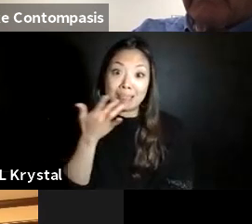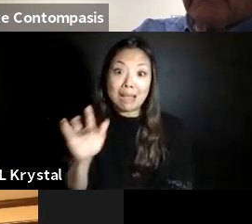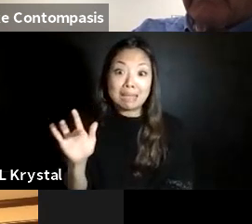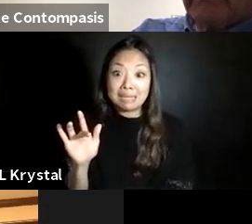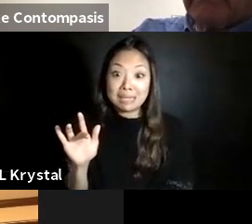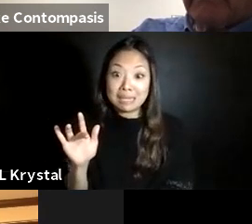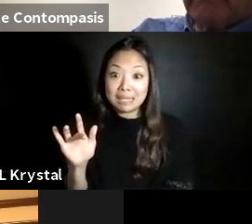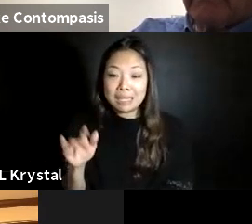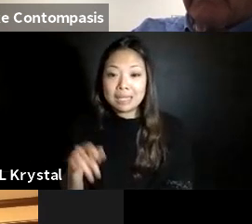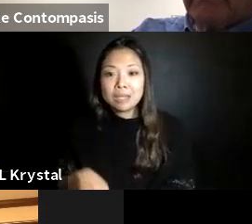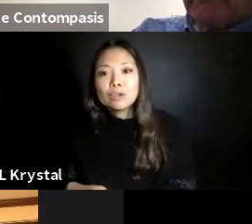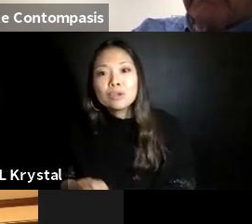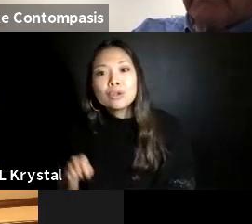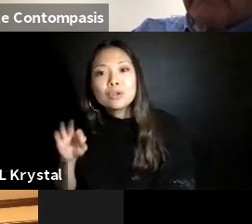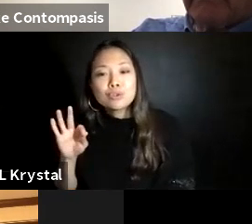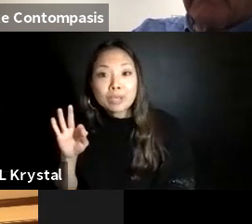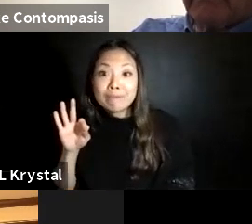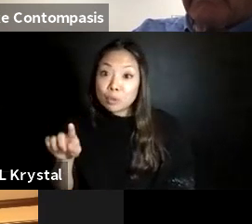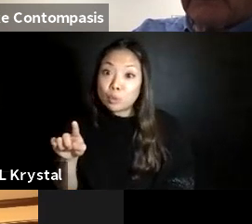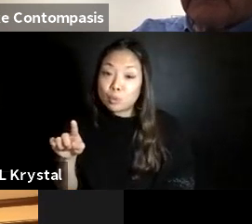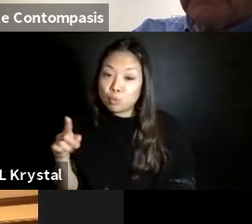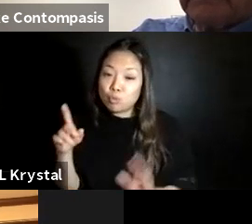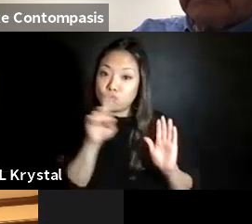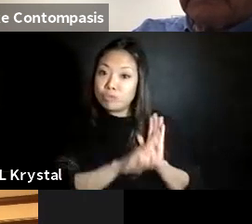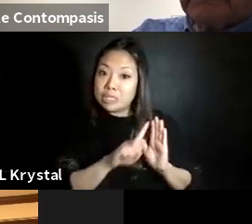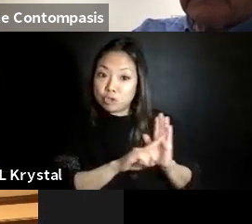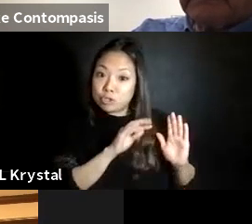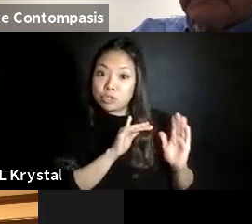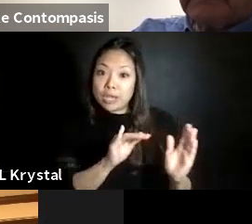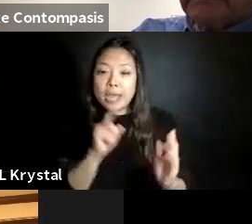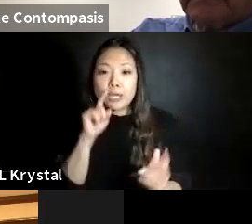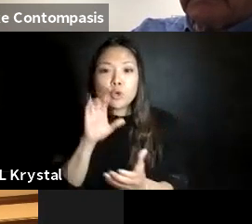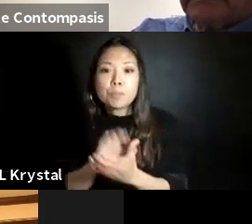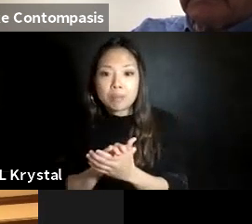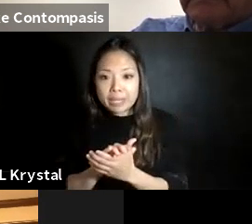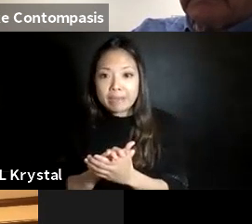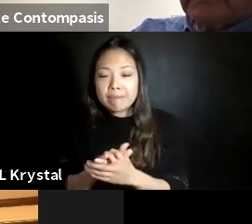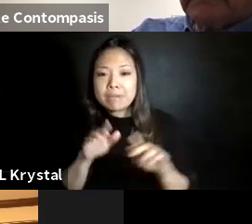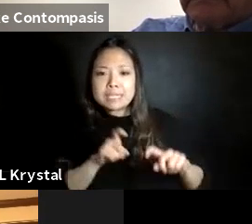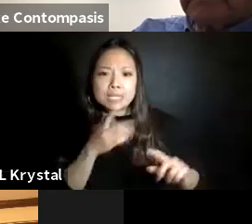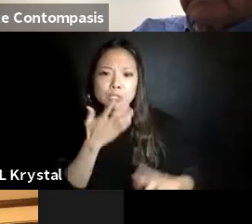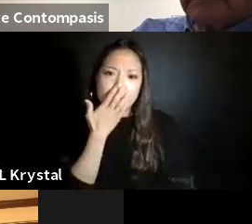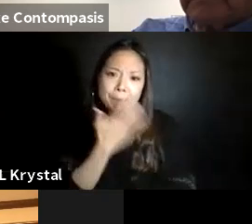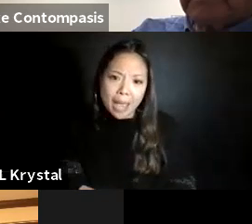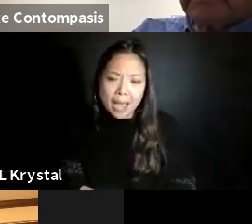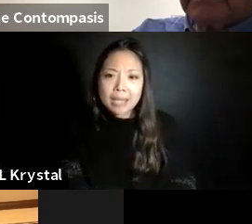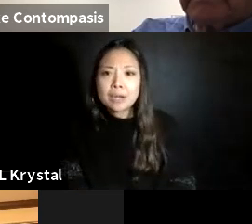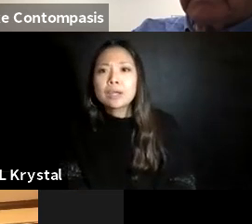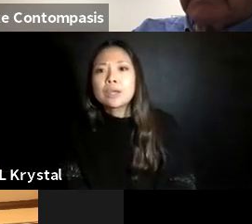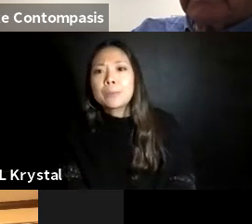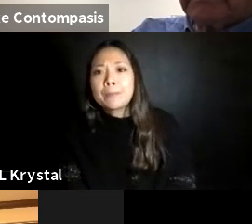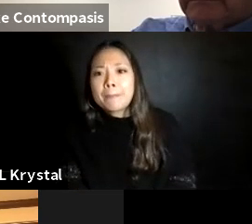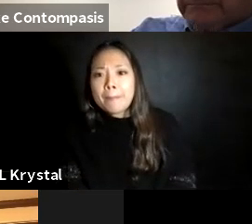So if you have done the research, right, you believe a test is bad, and you